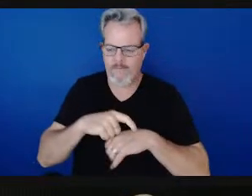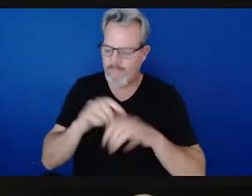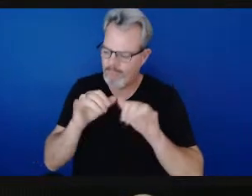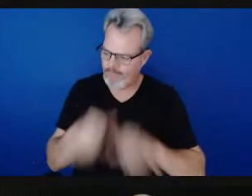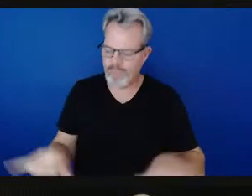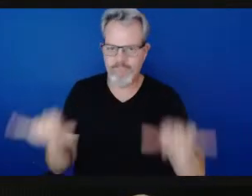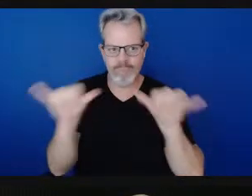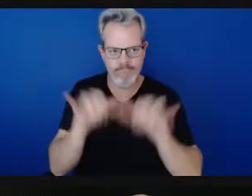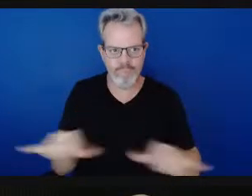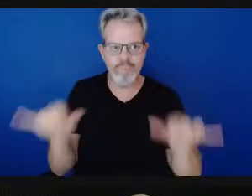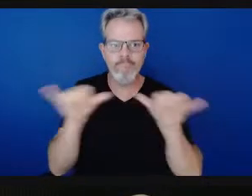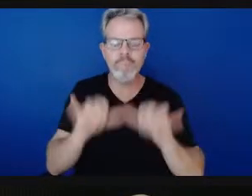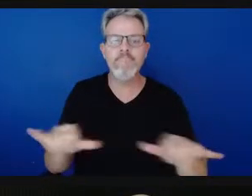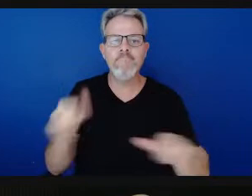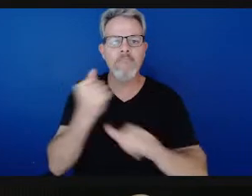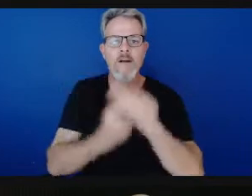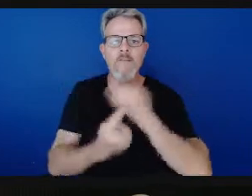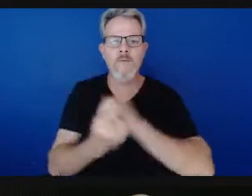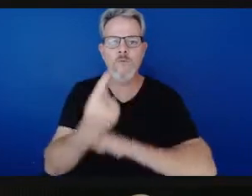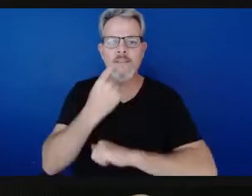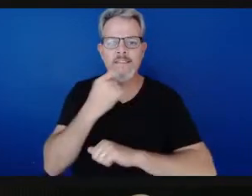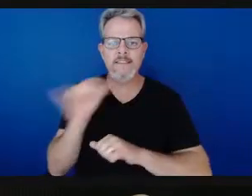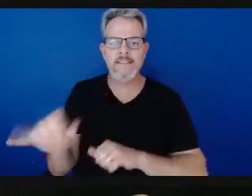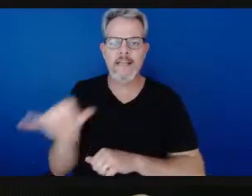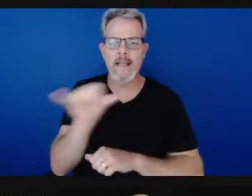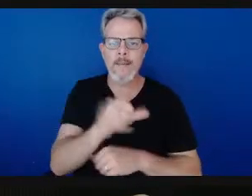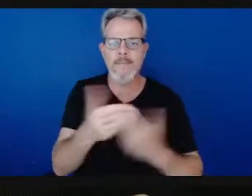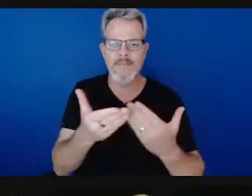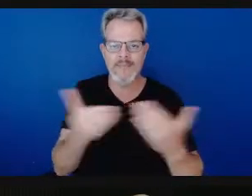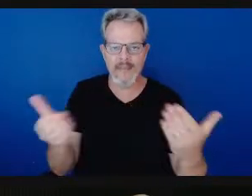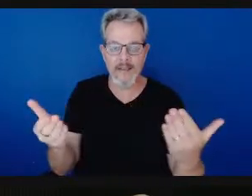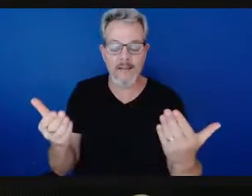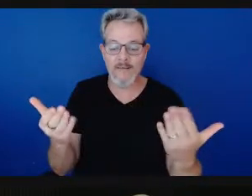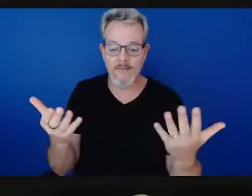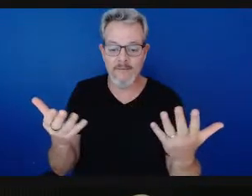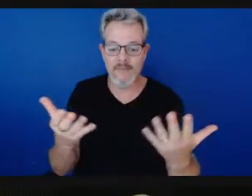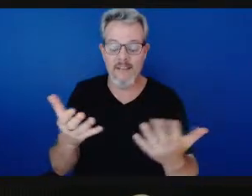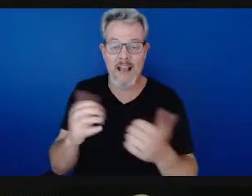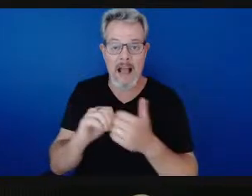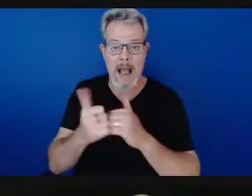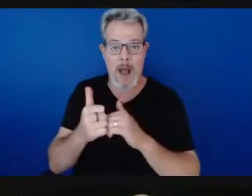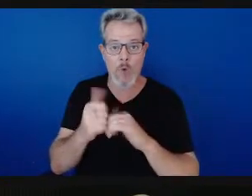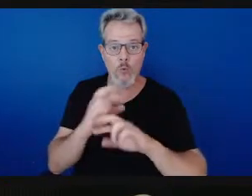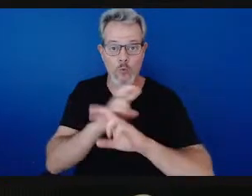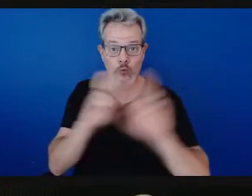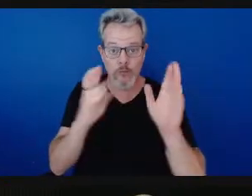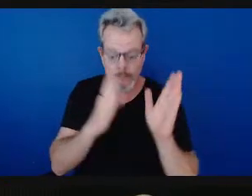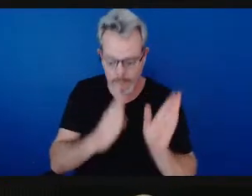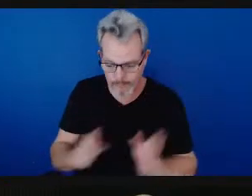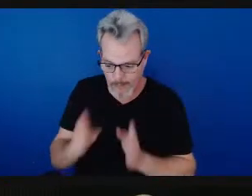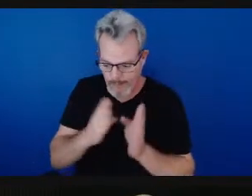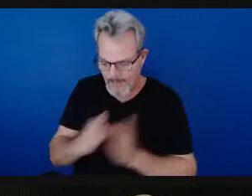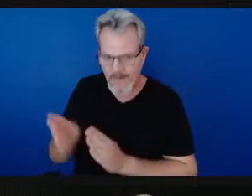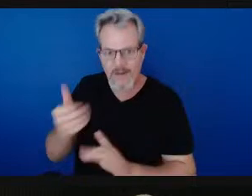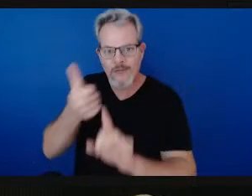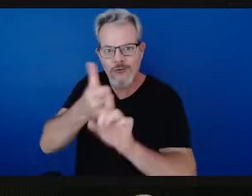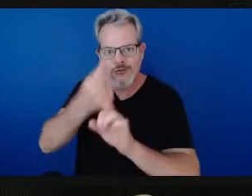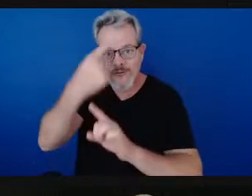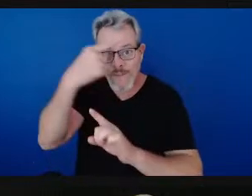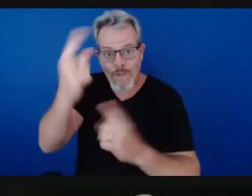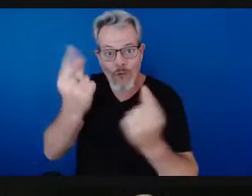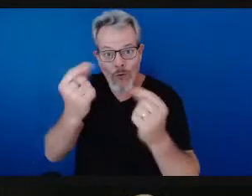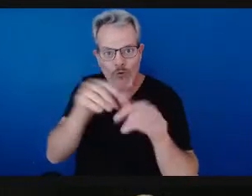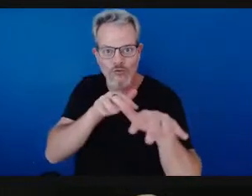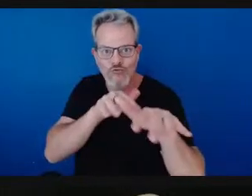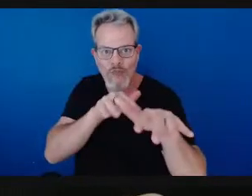says just the way to prepare yourself for traffic. You want to make sure you have